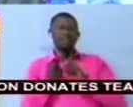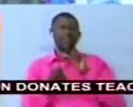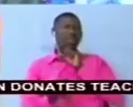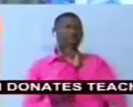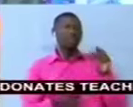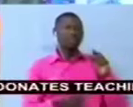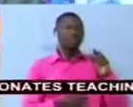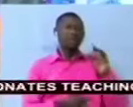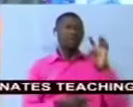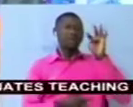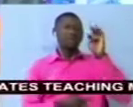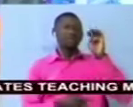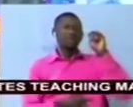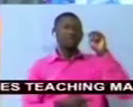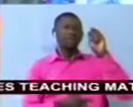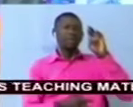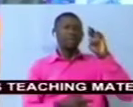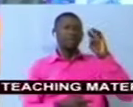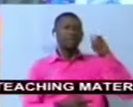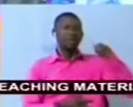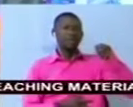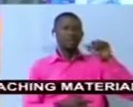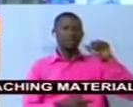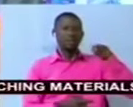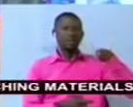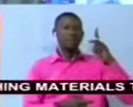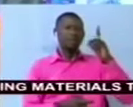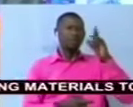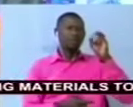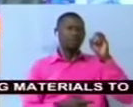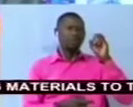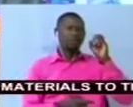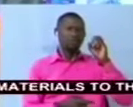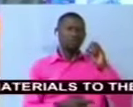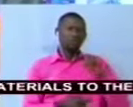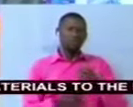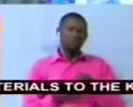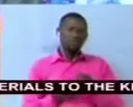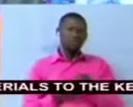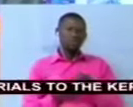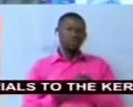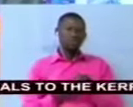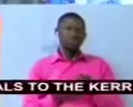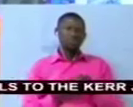Fernando Ko. One of them is called Fernando.